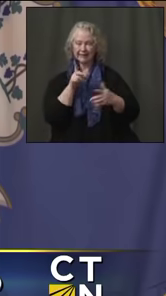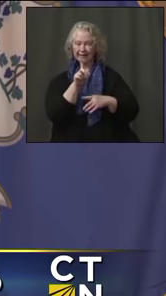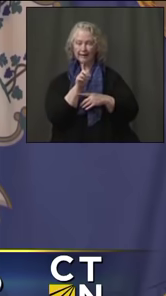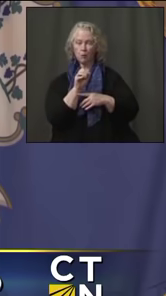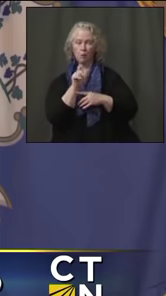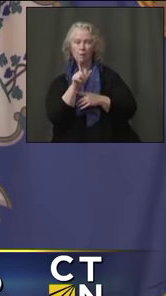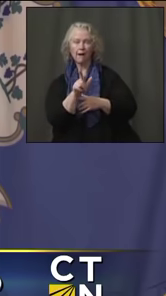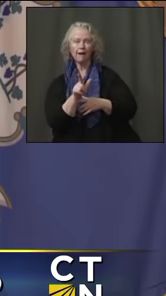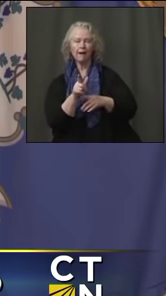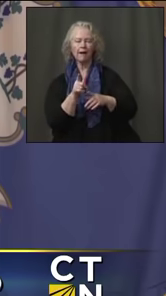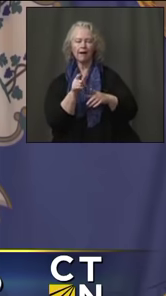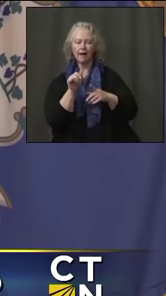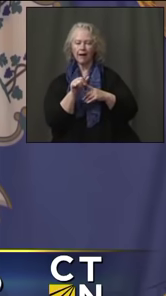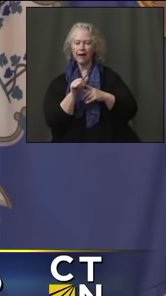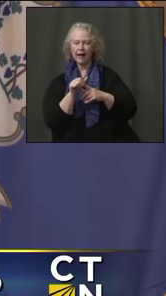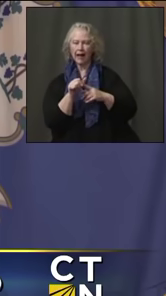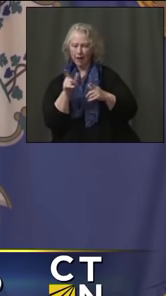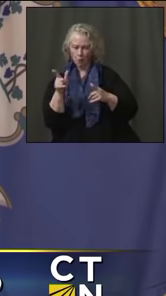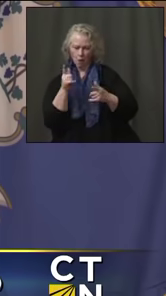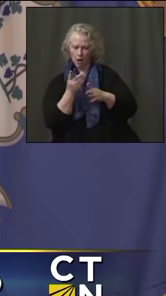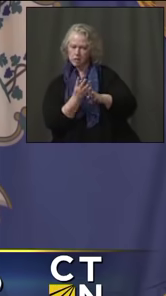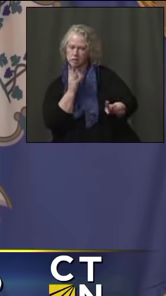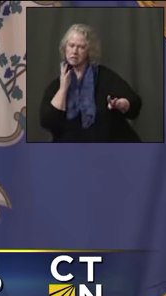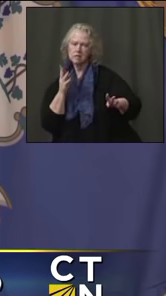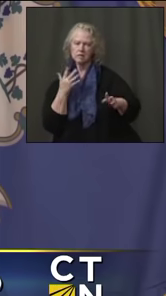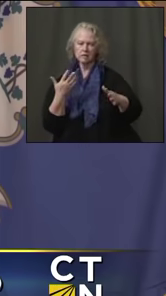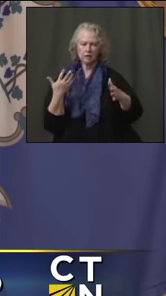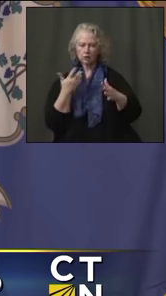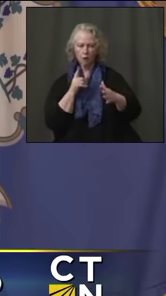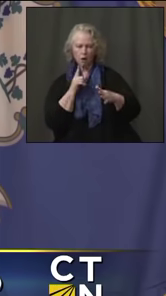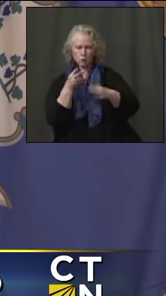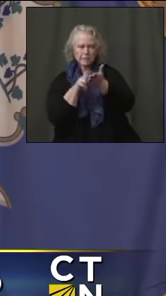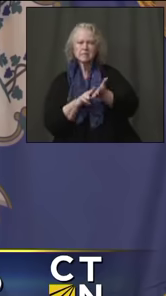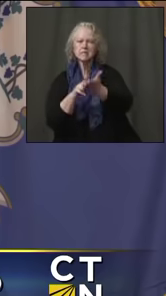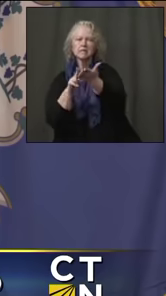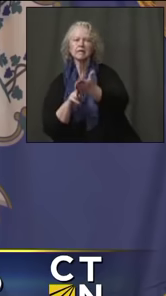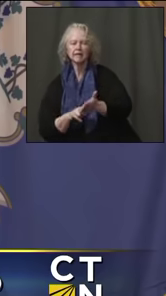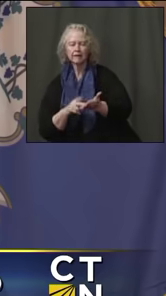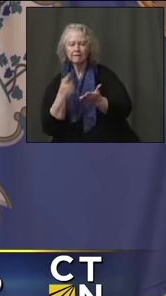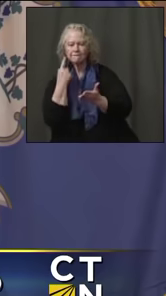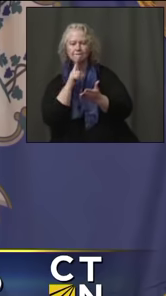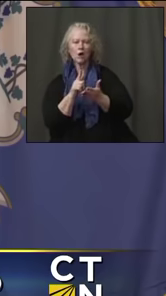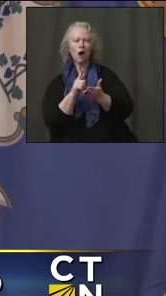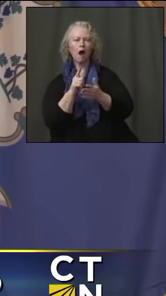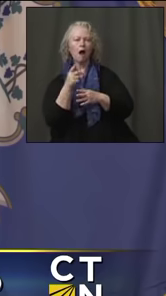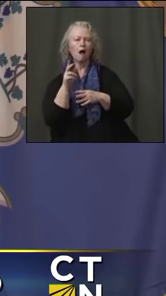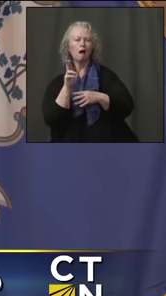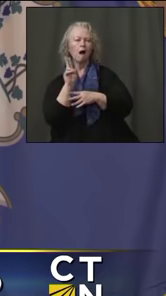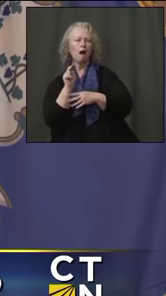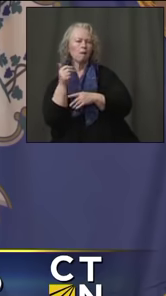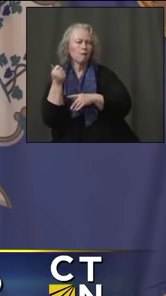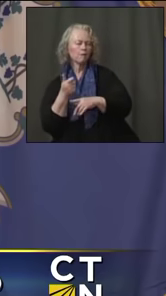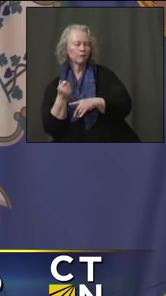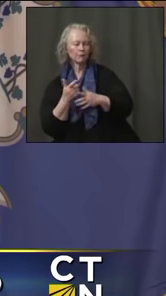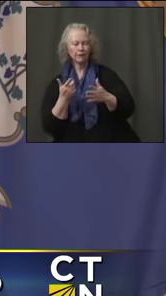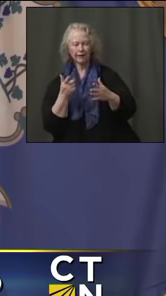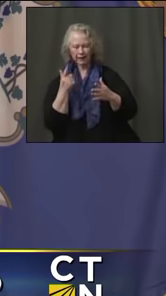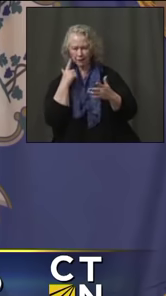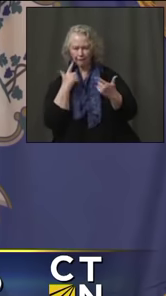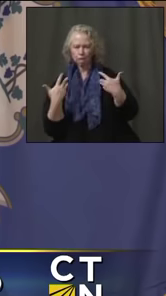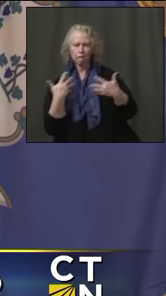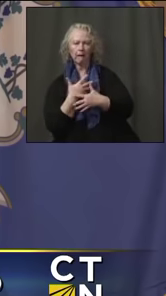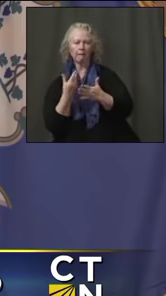lot of them were saying, they wanted to be first in line because they were worried the money would run out. We know that the money doesn't look like it'll run out until the end of the year, but there's